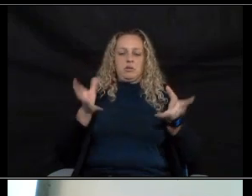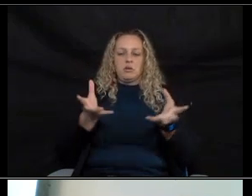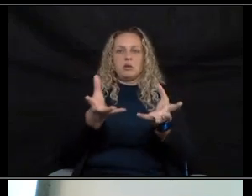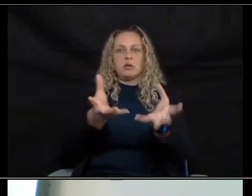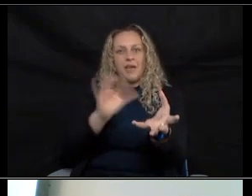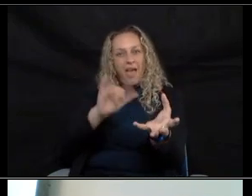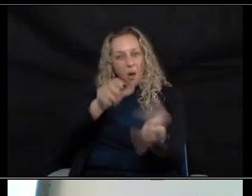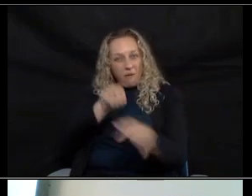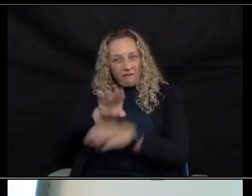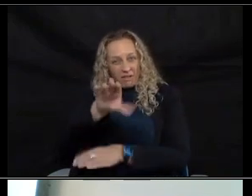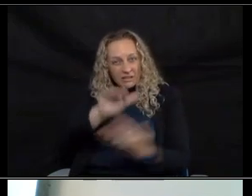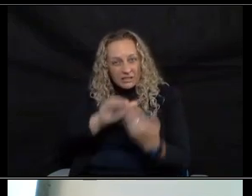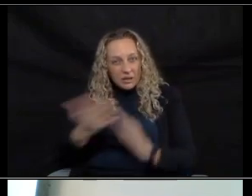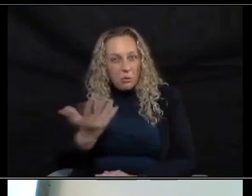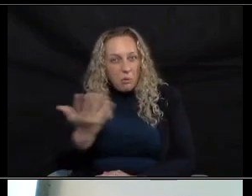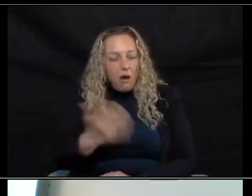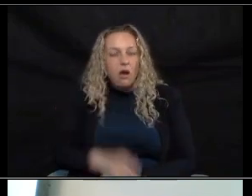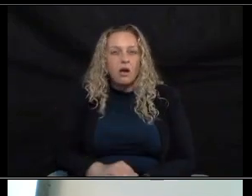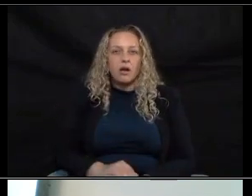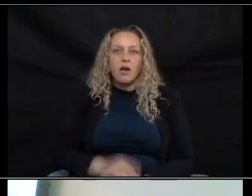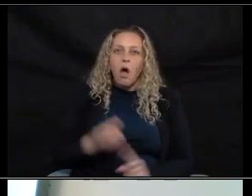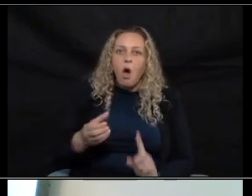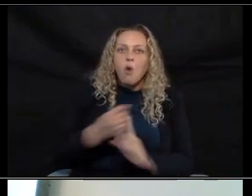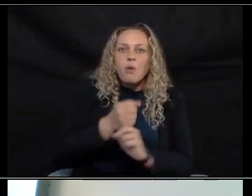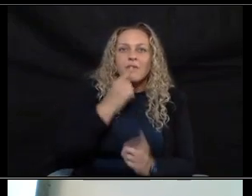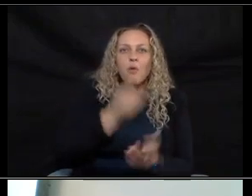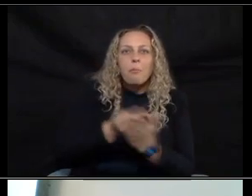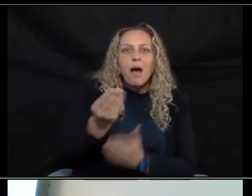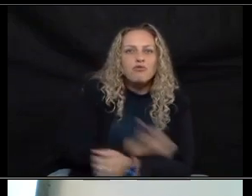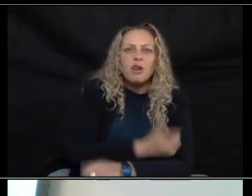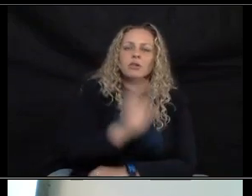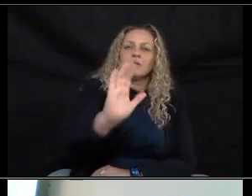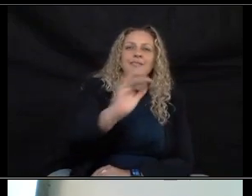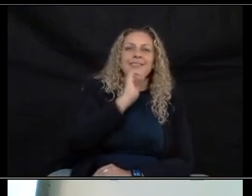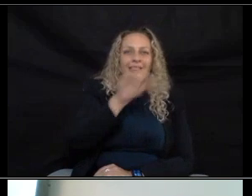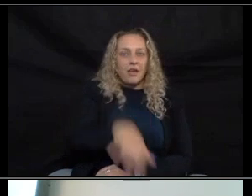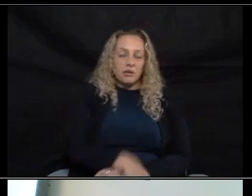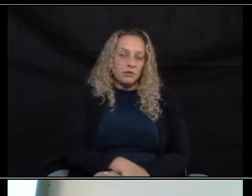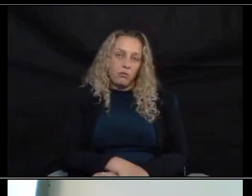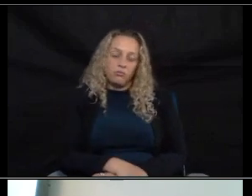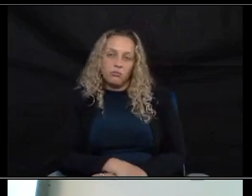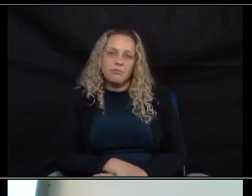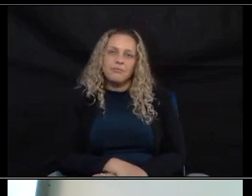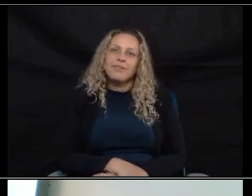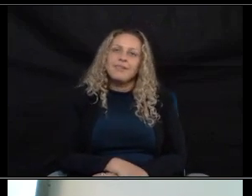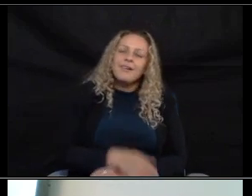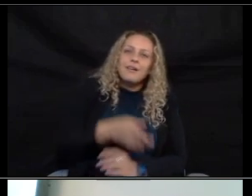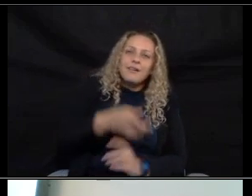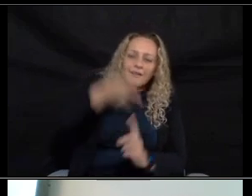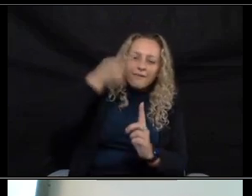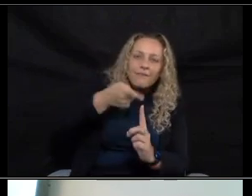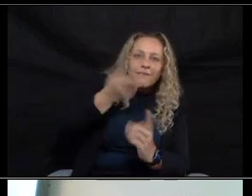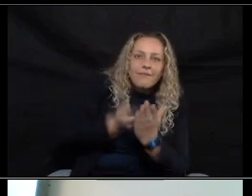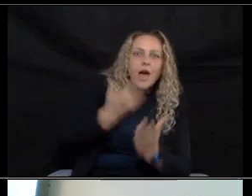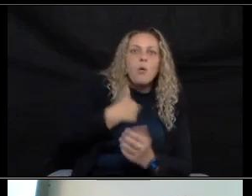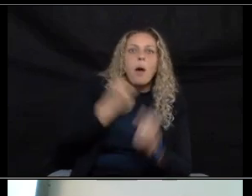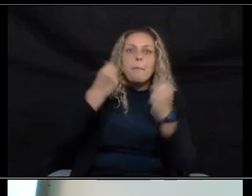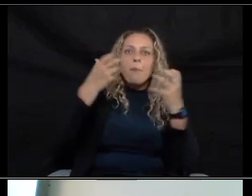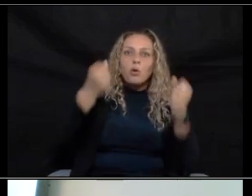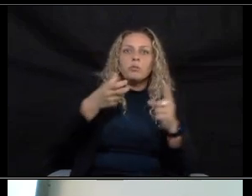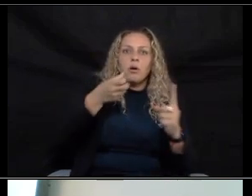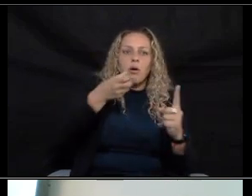city, is that nobody was arrested for buying drugs. So The fact is that we've had multiple drug